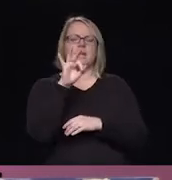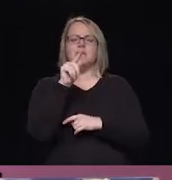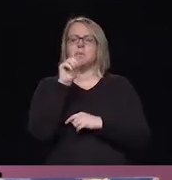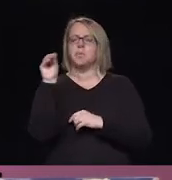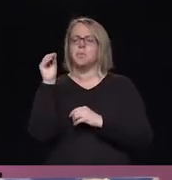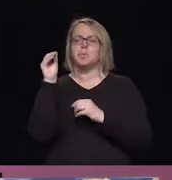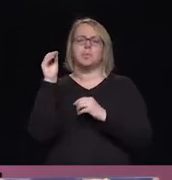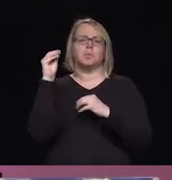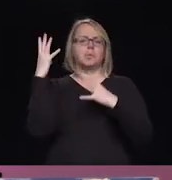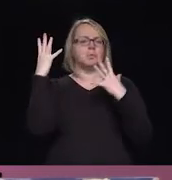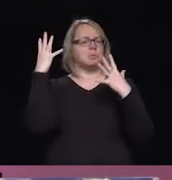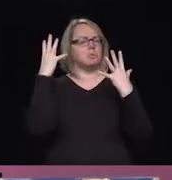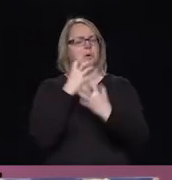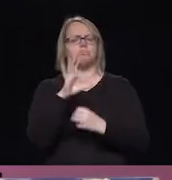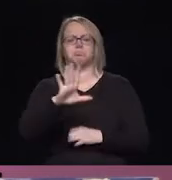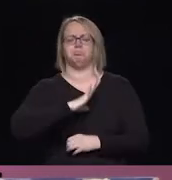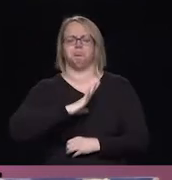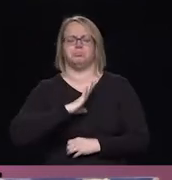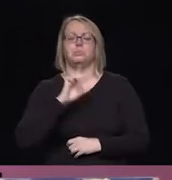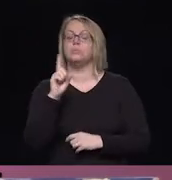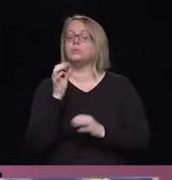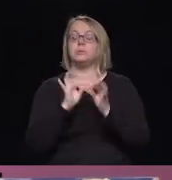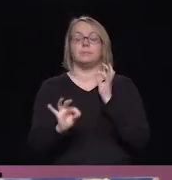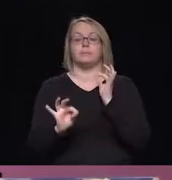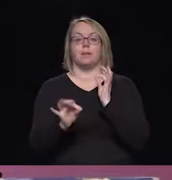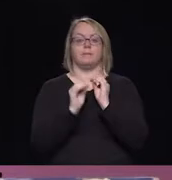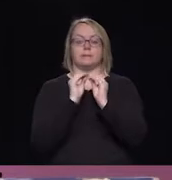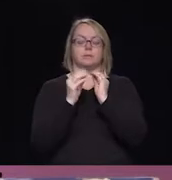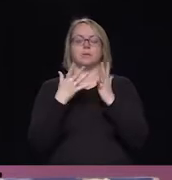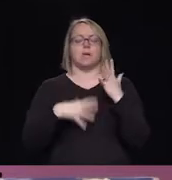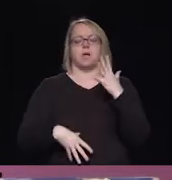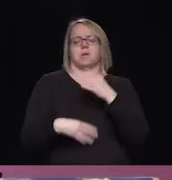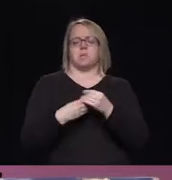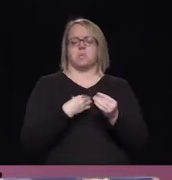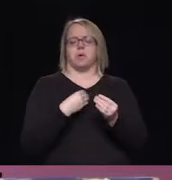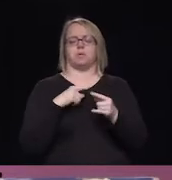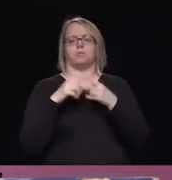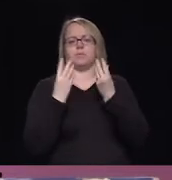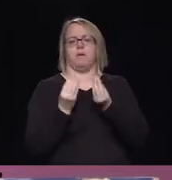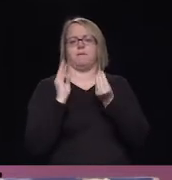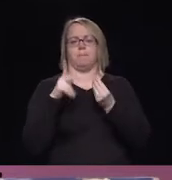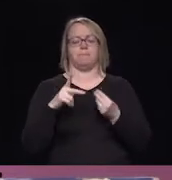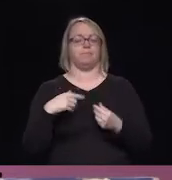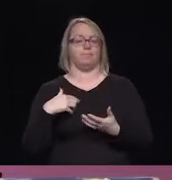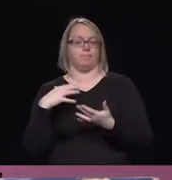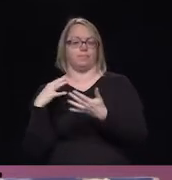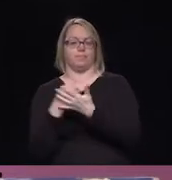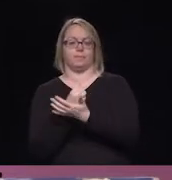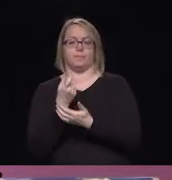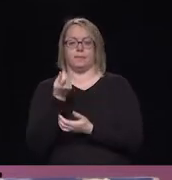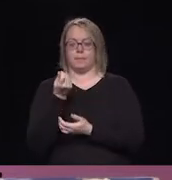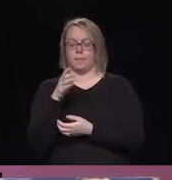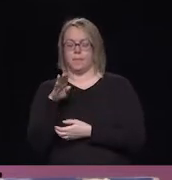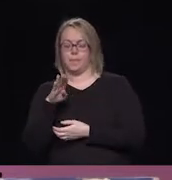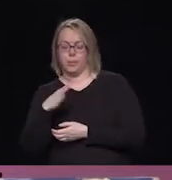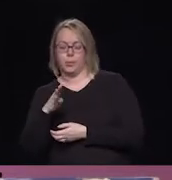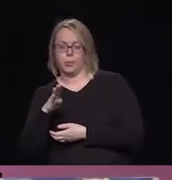I am going to mix it on the plate instead of on the canvas. I'm going to dip just the tip into that blue.